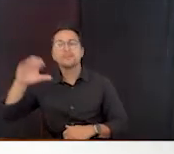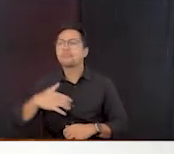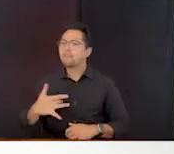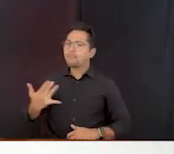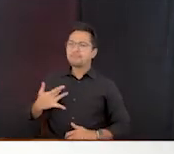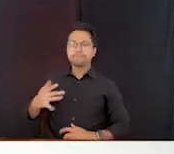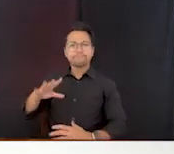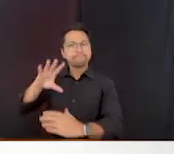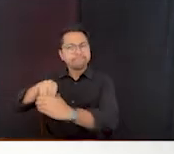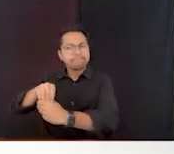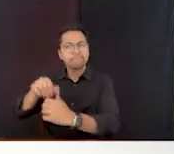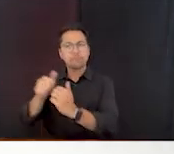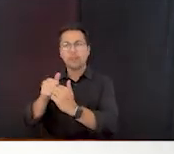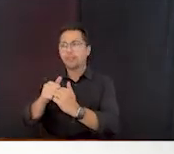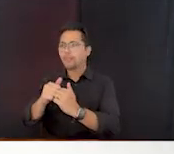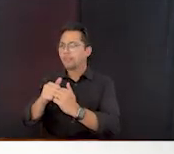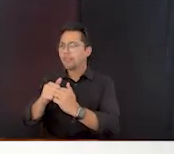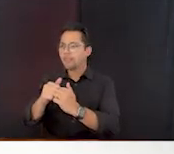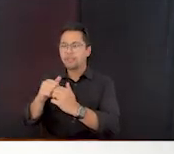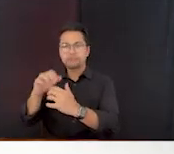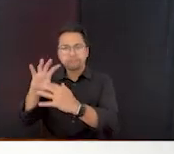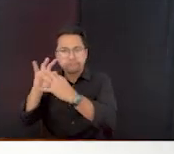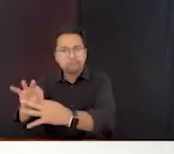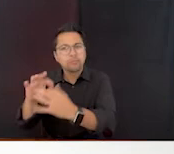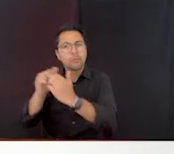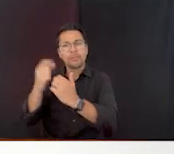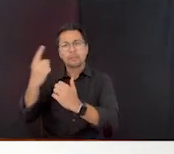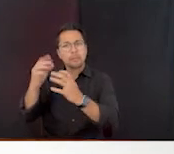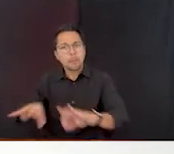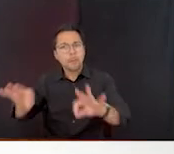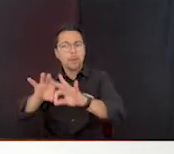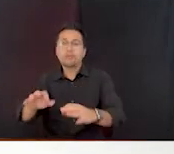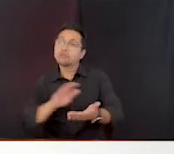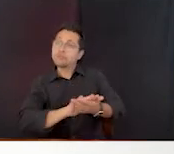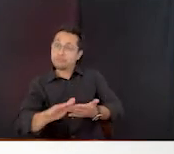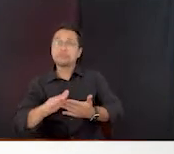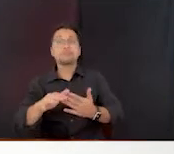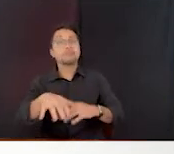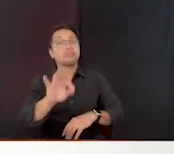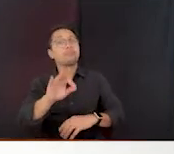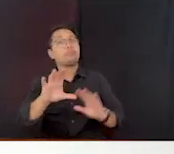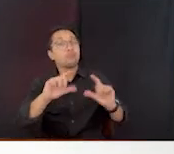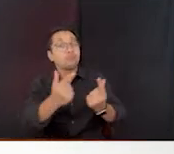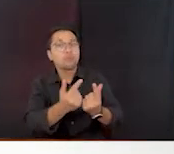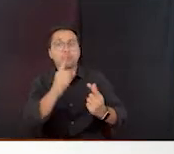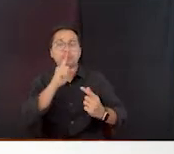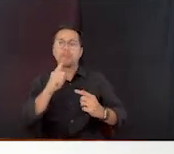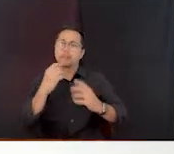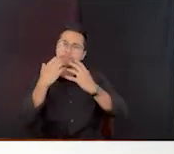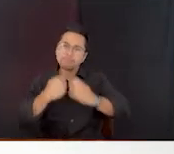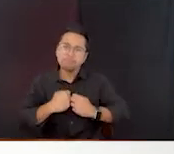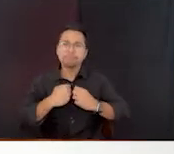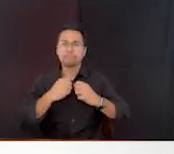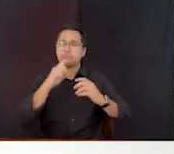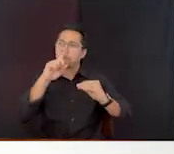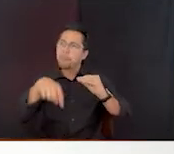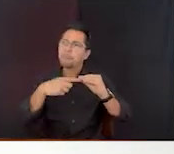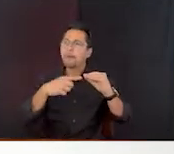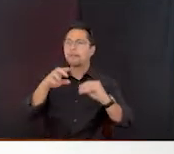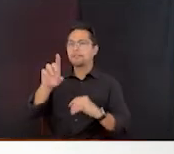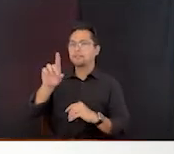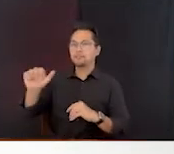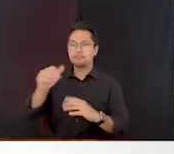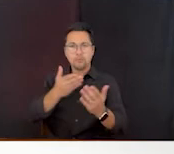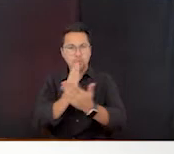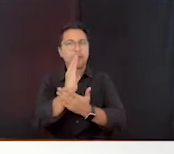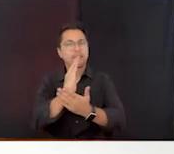I really care about advocating for the disability community, and that's an immediate draw of UOC, is that it feels